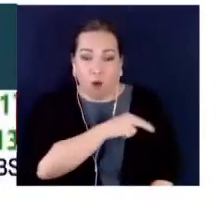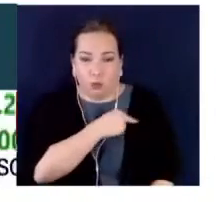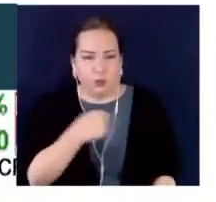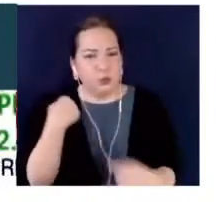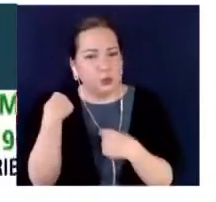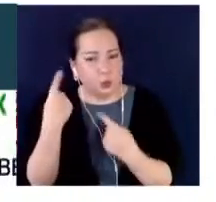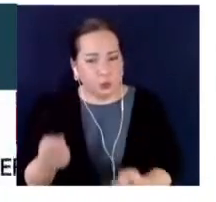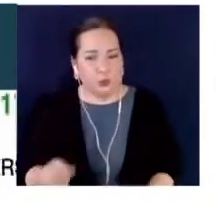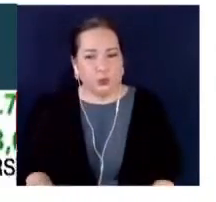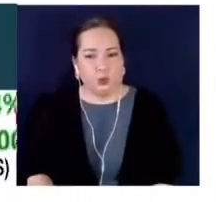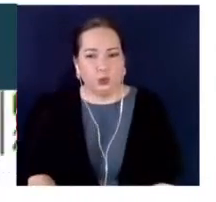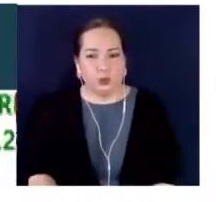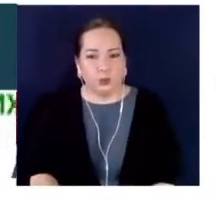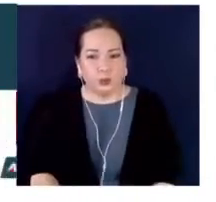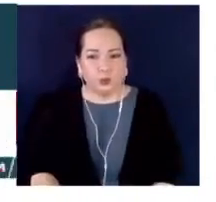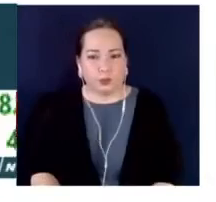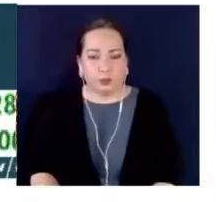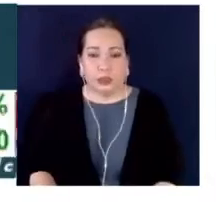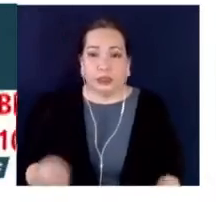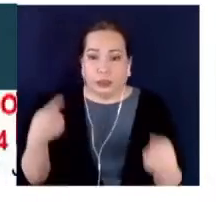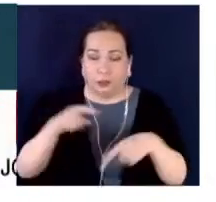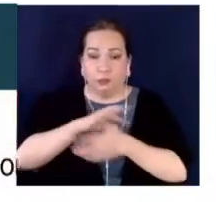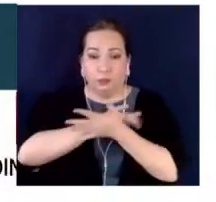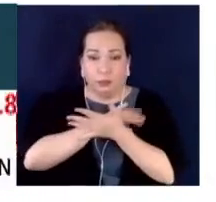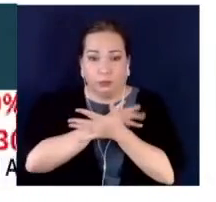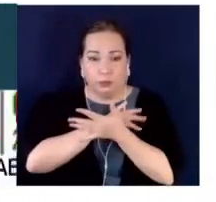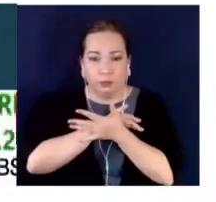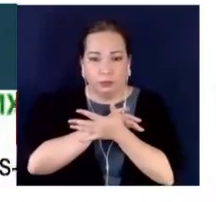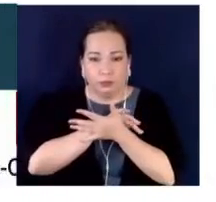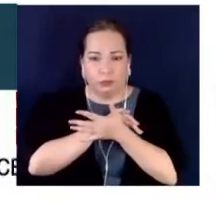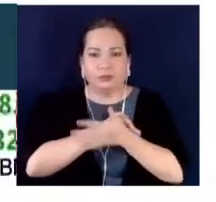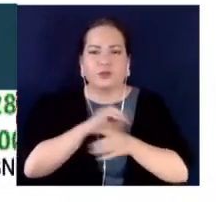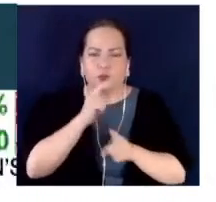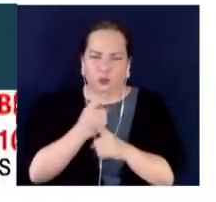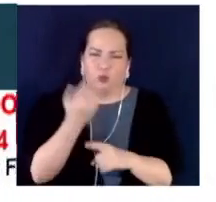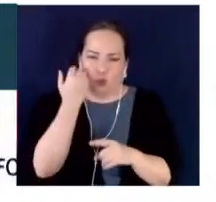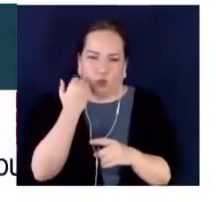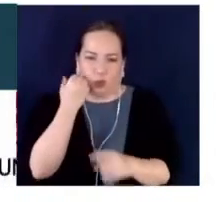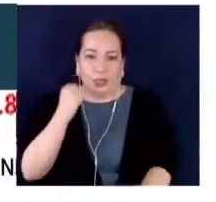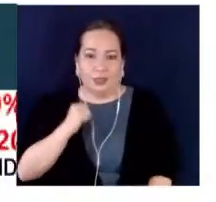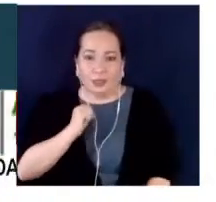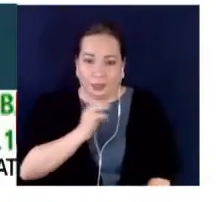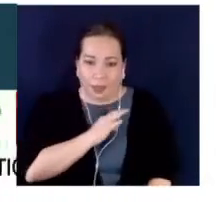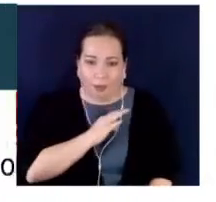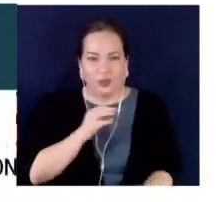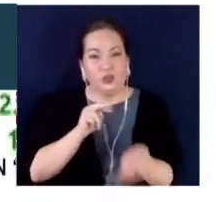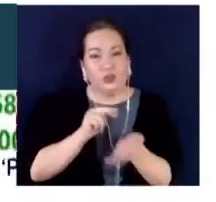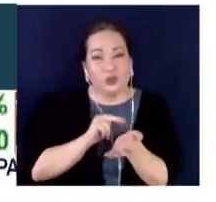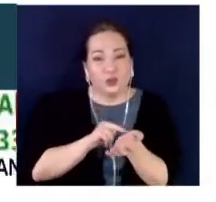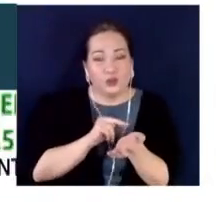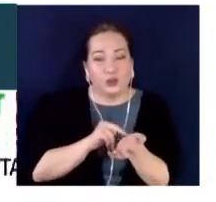before the pandemic, we already lacked nurses, you know, because nurses kept